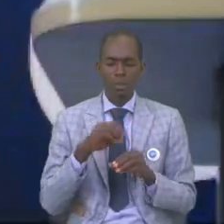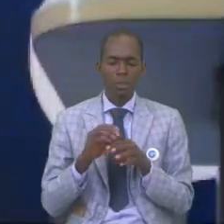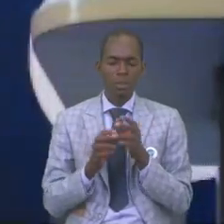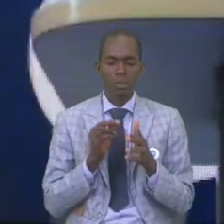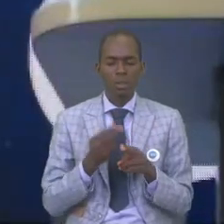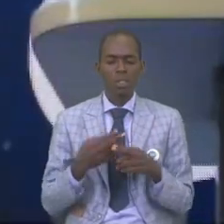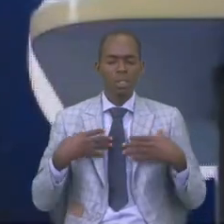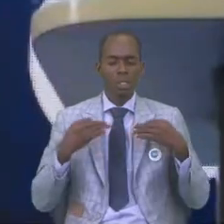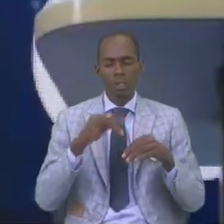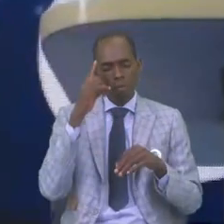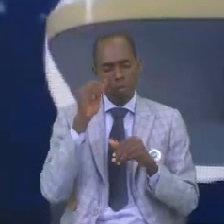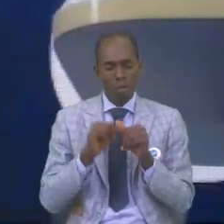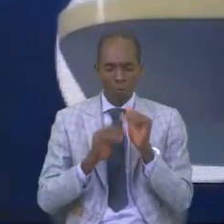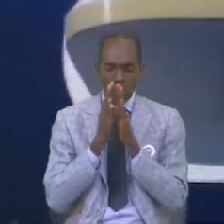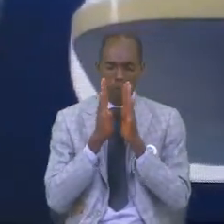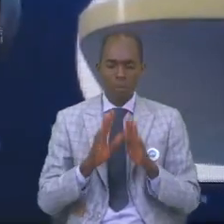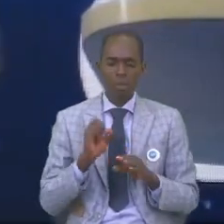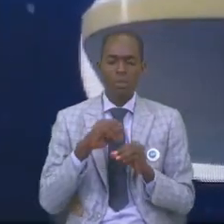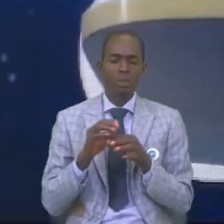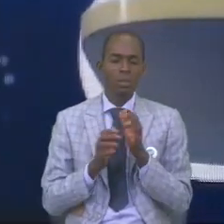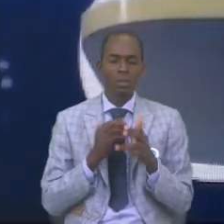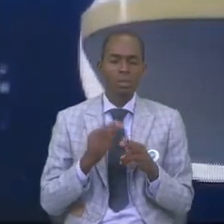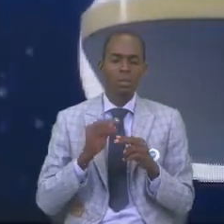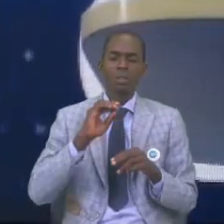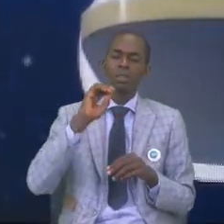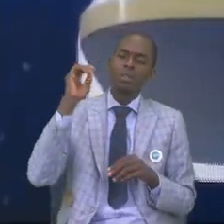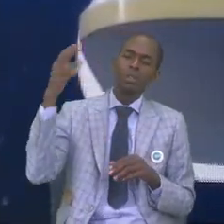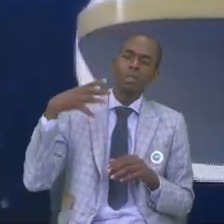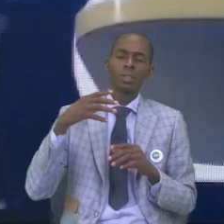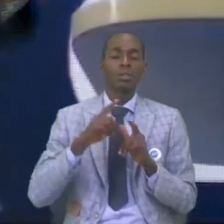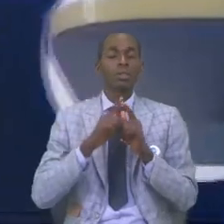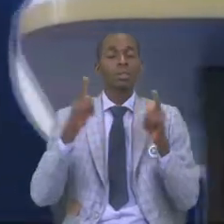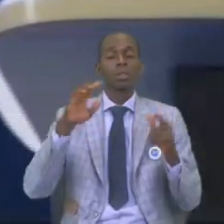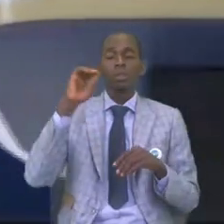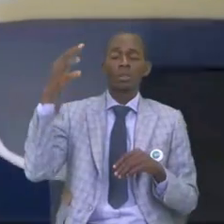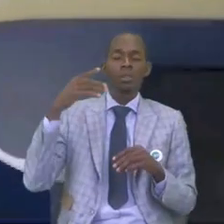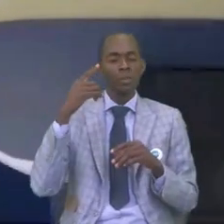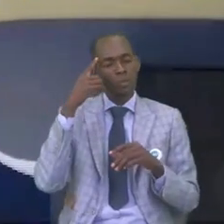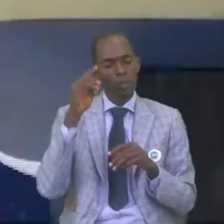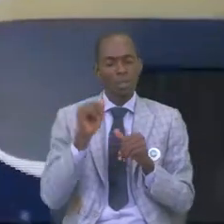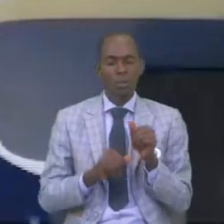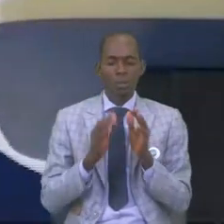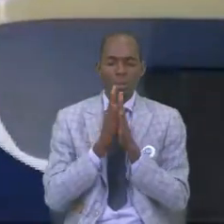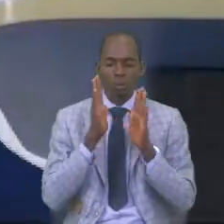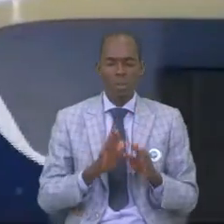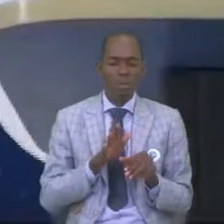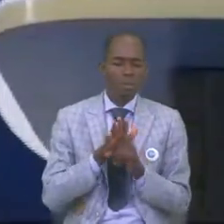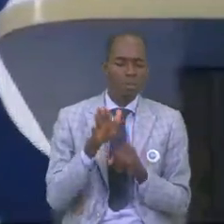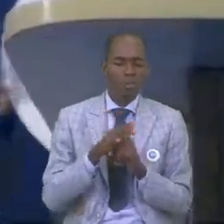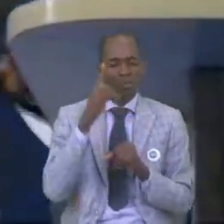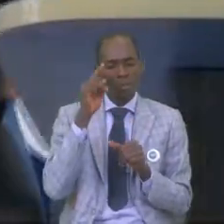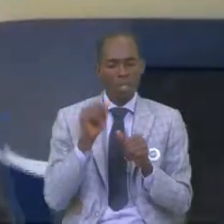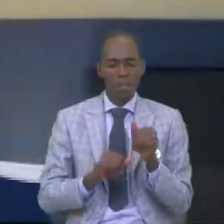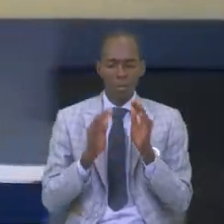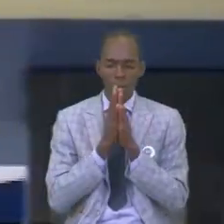for every prayer. Grace, abundant grace for every prayer. Sufficiency for every